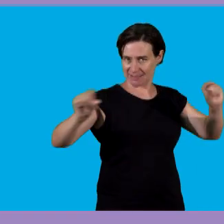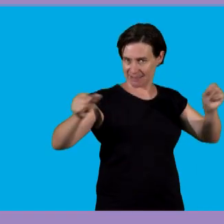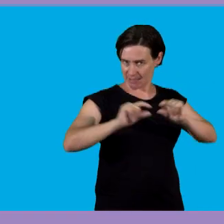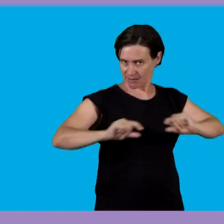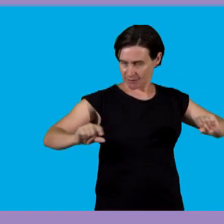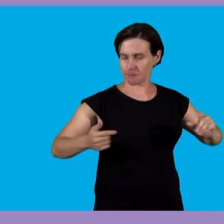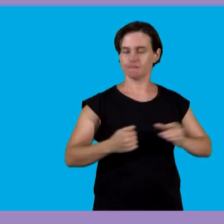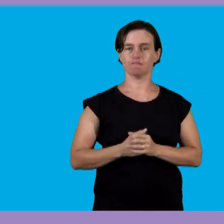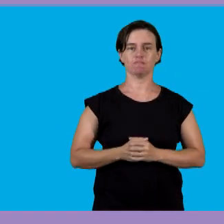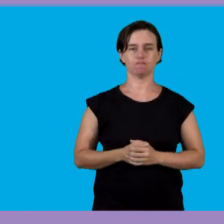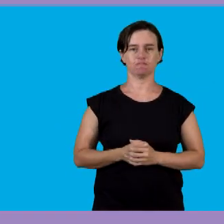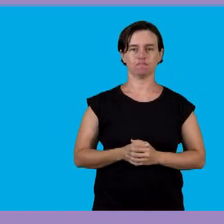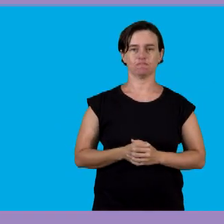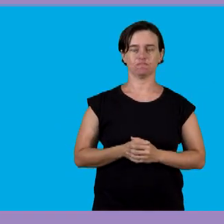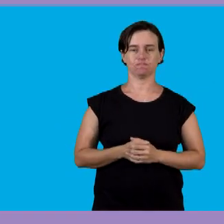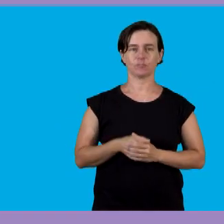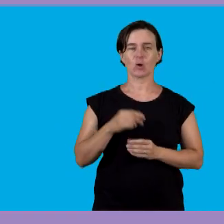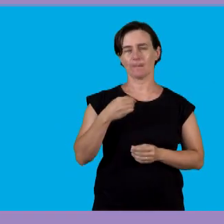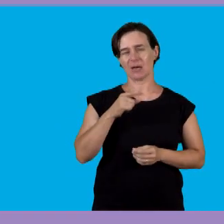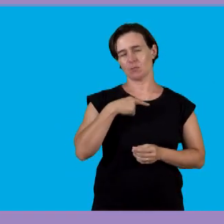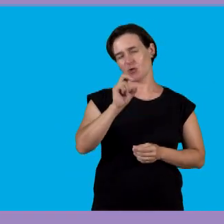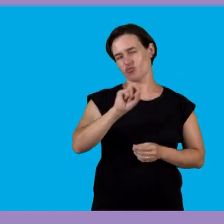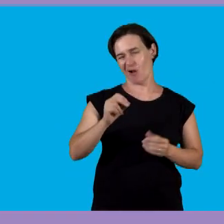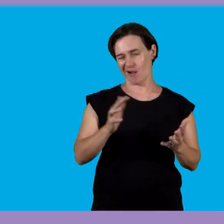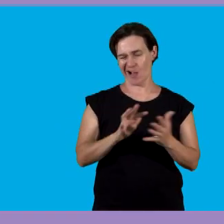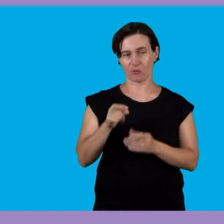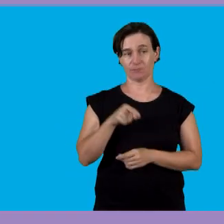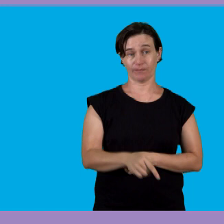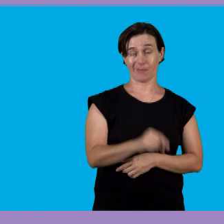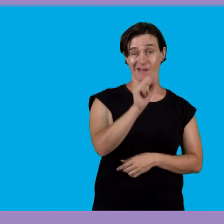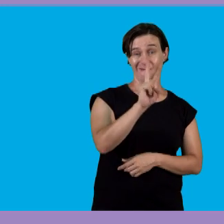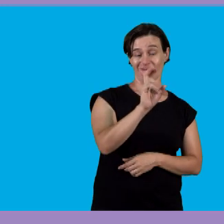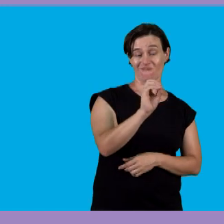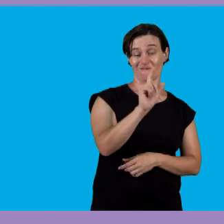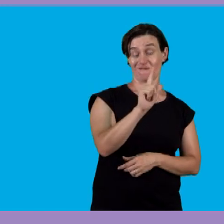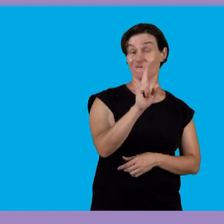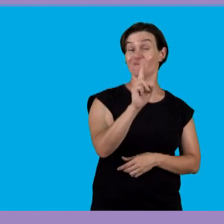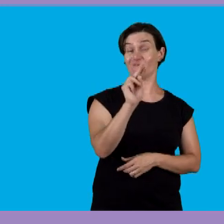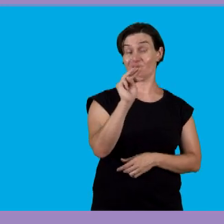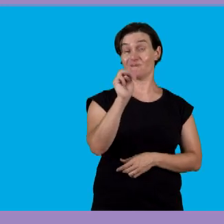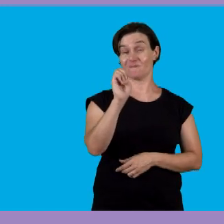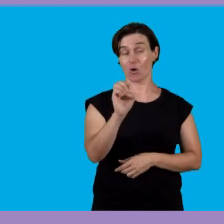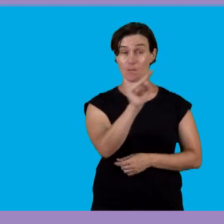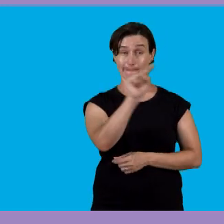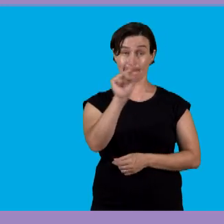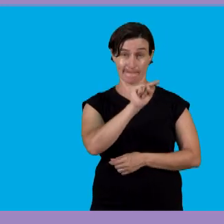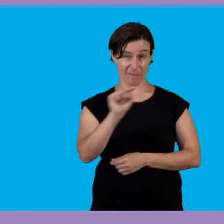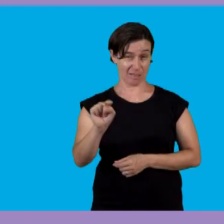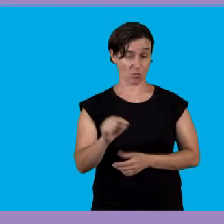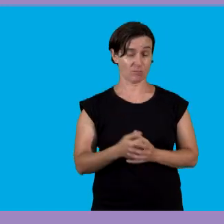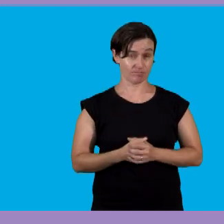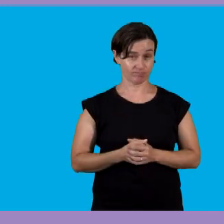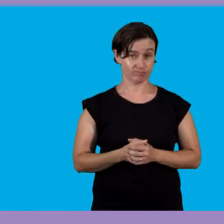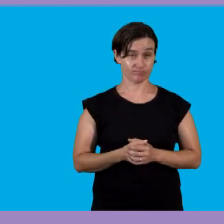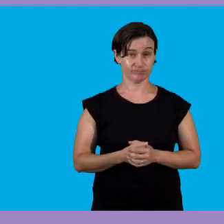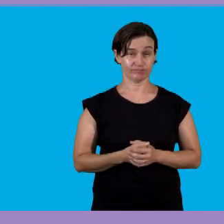given to us there. So if we write it down here, we are saying that the volume is equal or is calculated